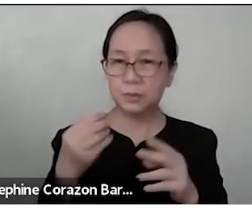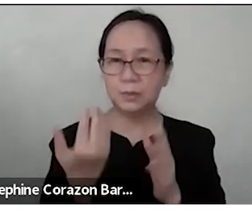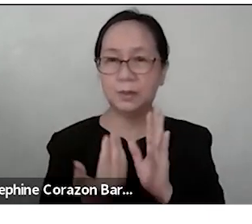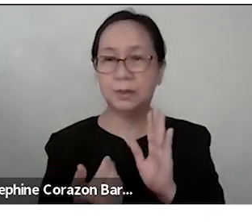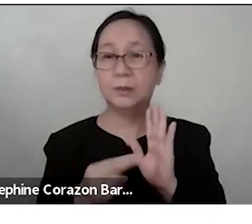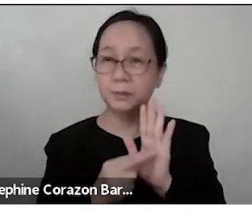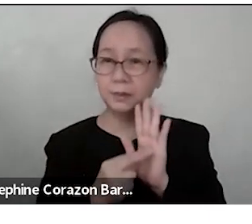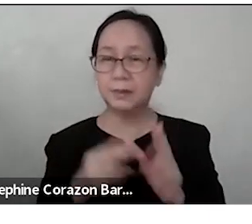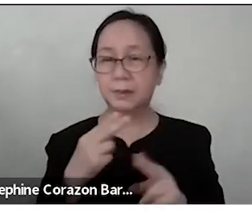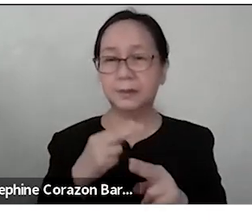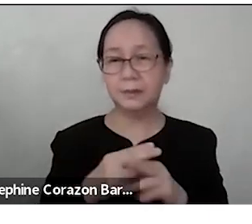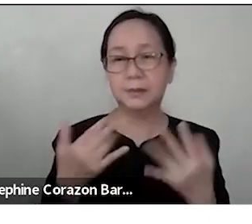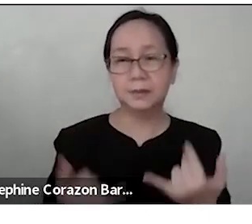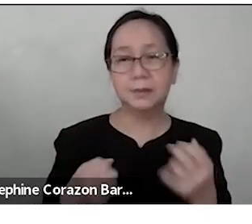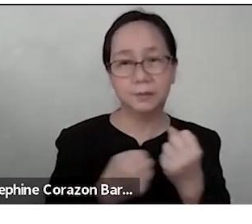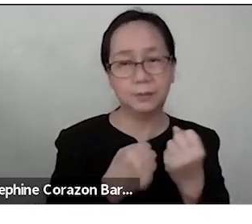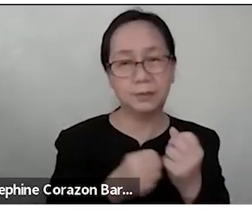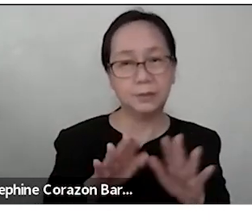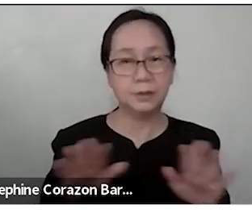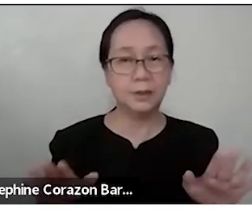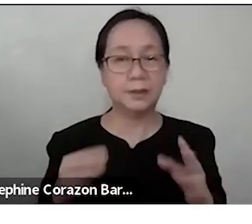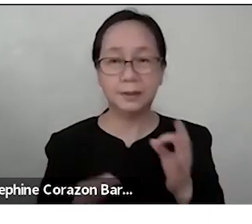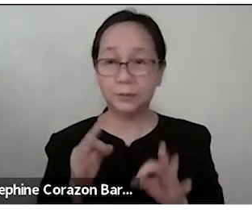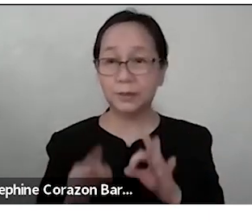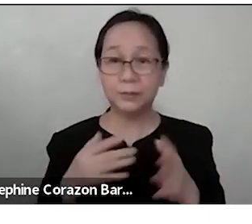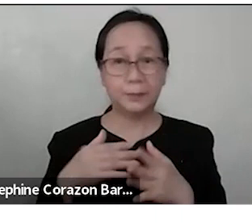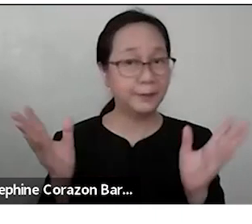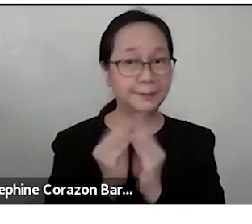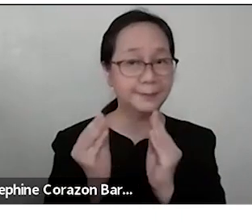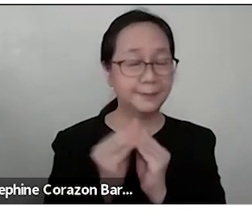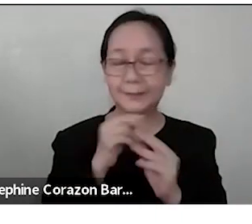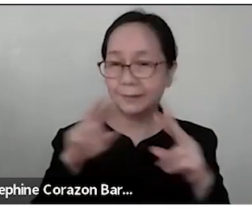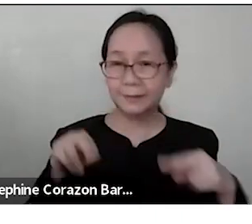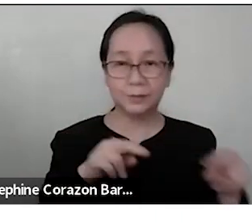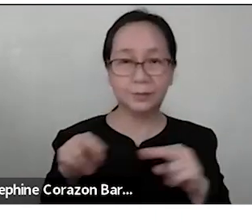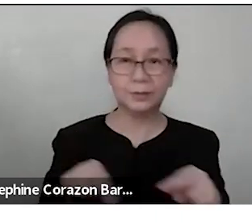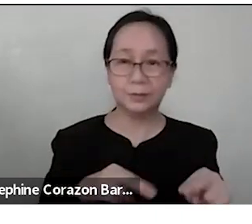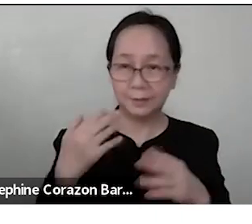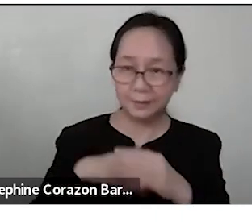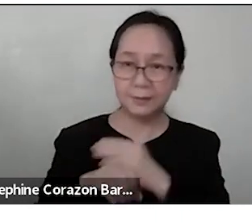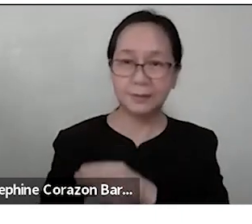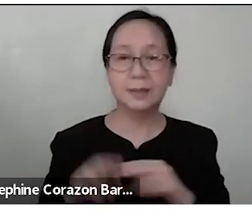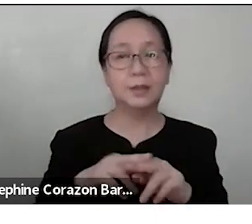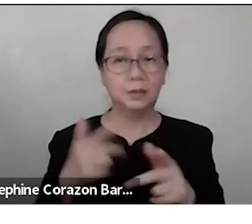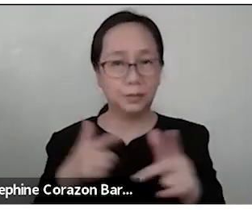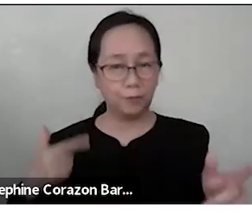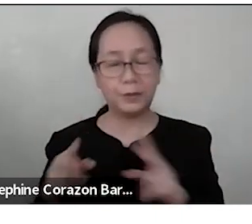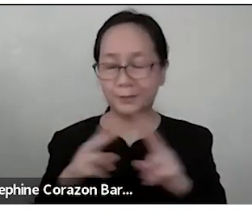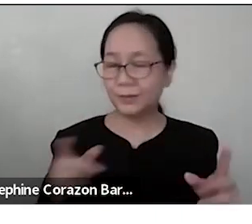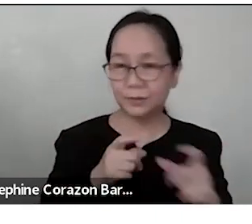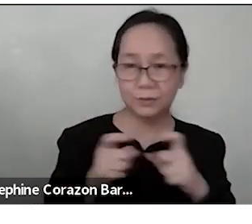human rights defenders supporting the children, even if the meeting is not recorded and the entry to the online meeting room is very much